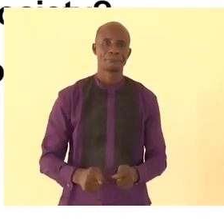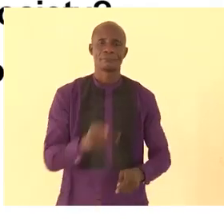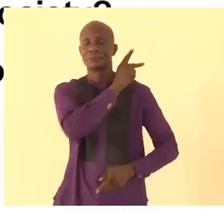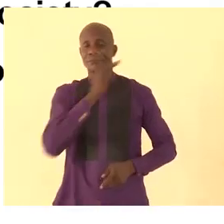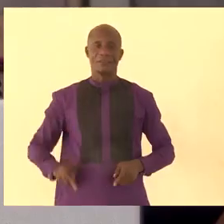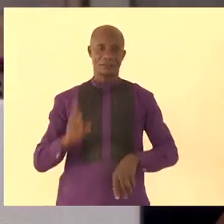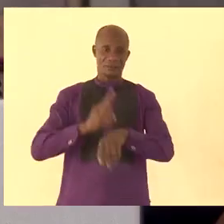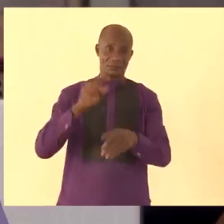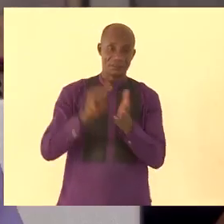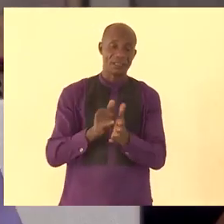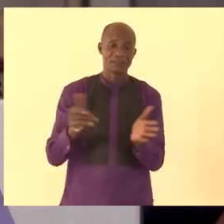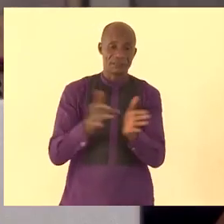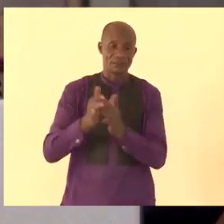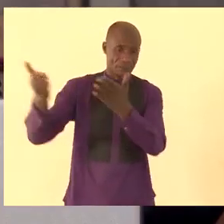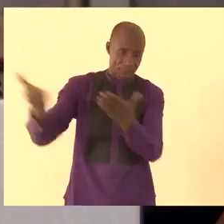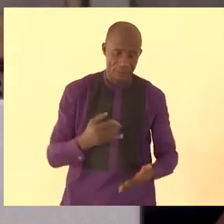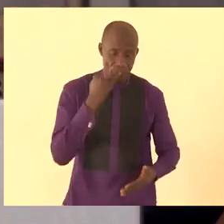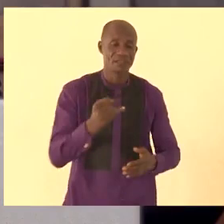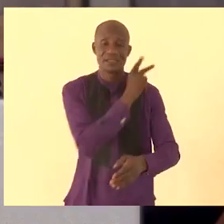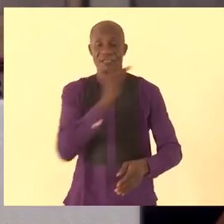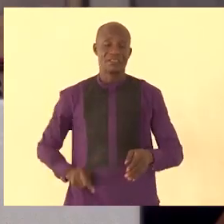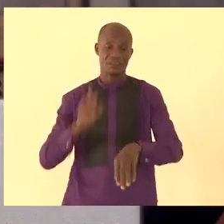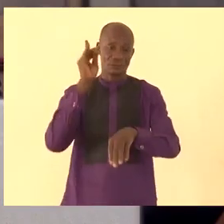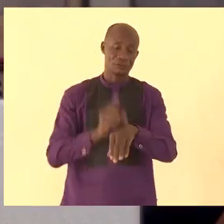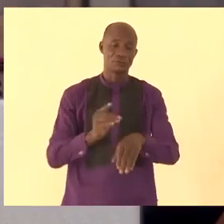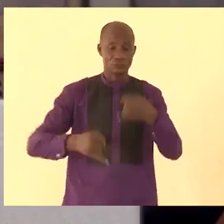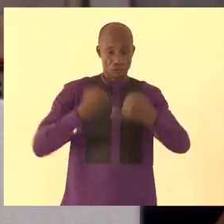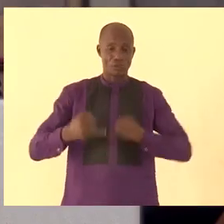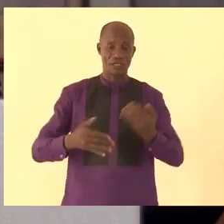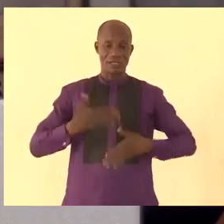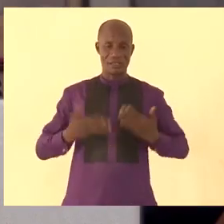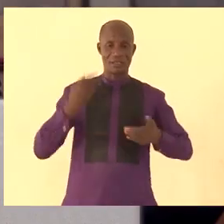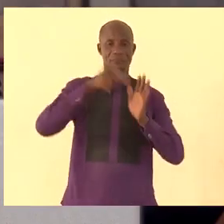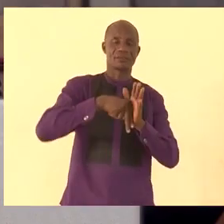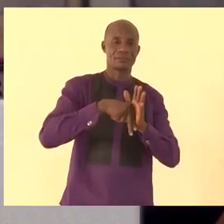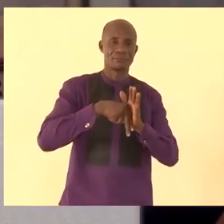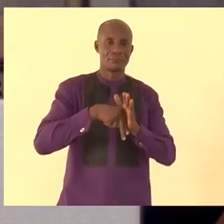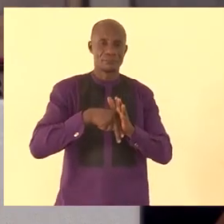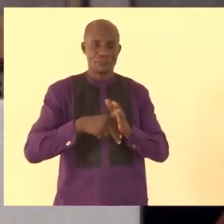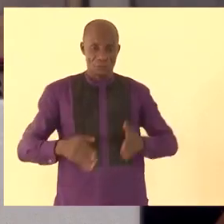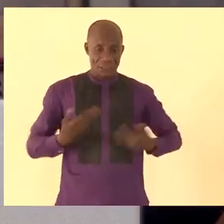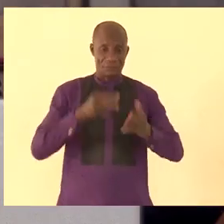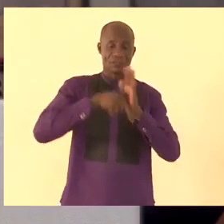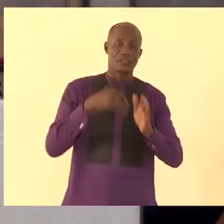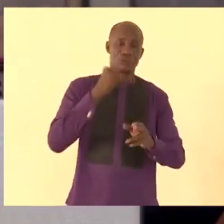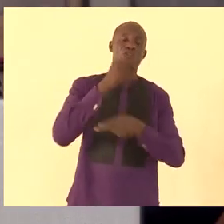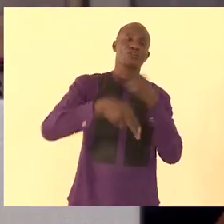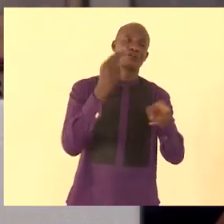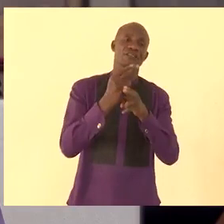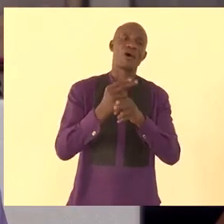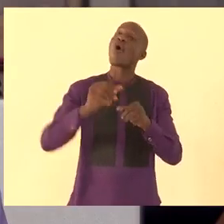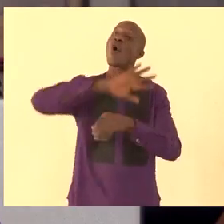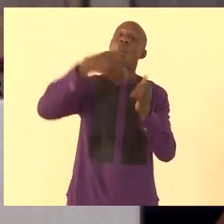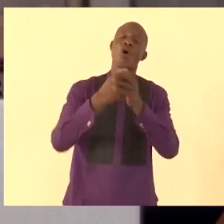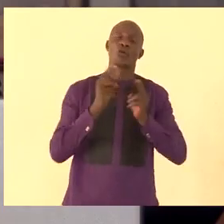The kingdom that Jesus Christ brings is a kingdom of joy and happiness. Happiness is a universal desire. All human beings